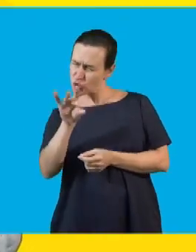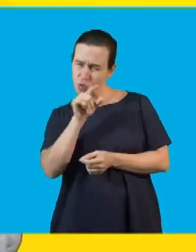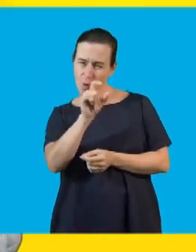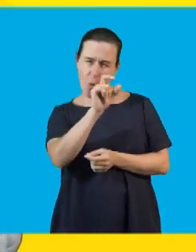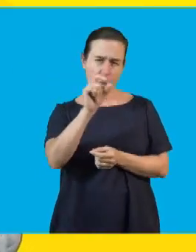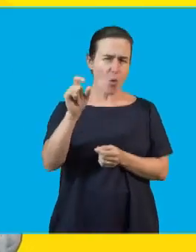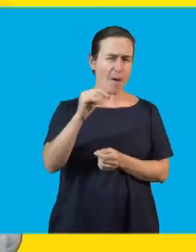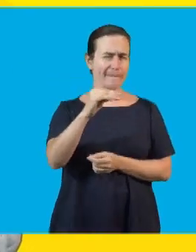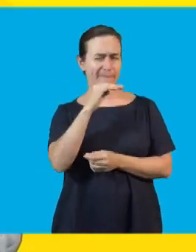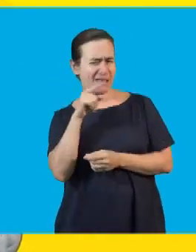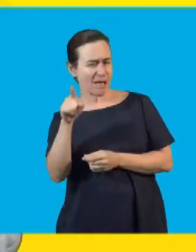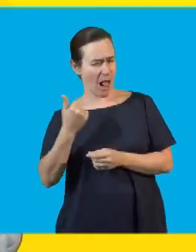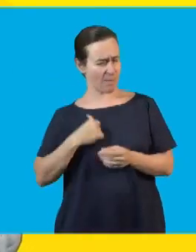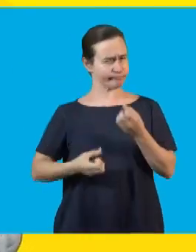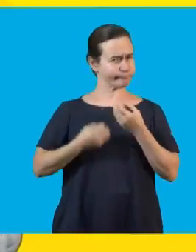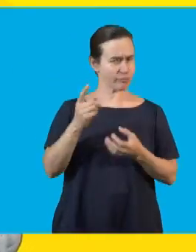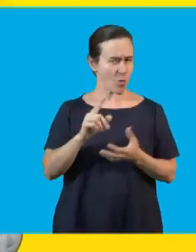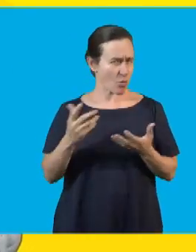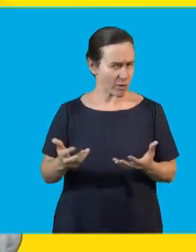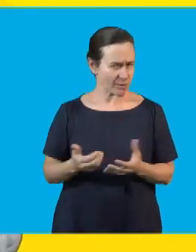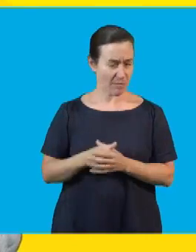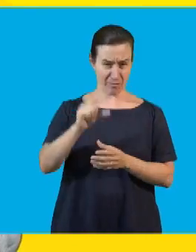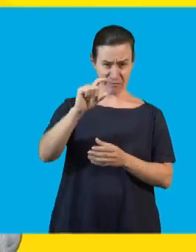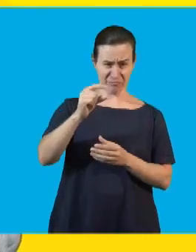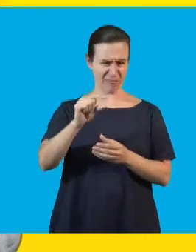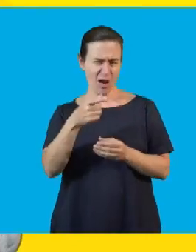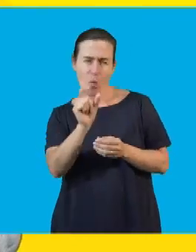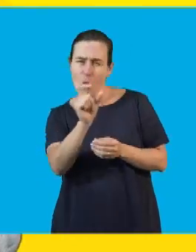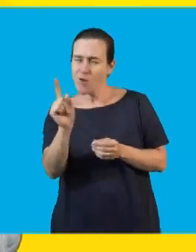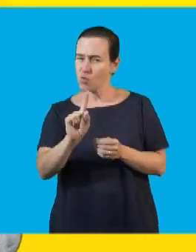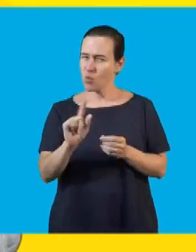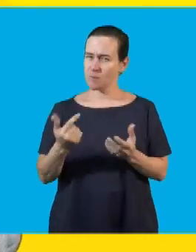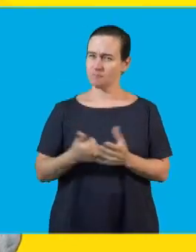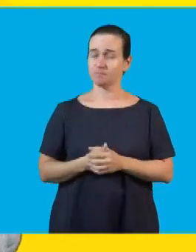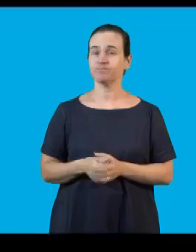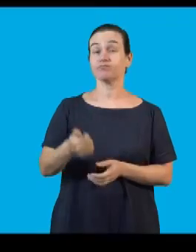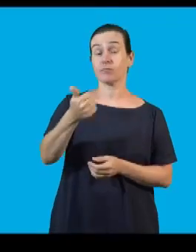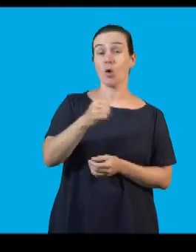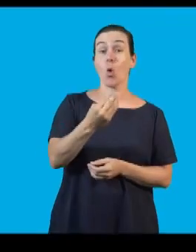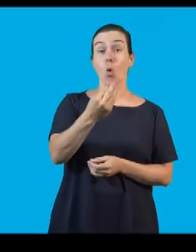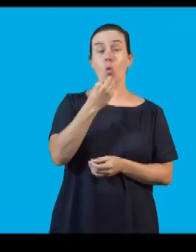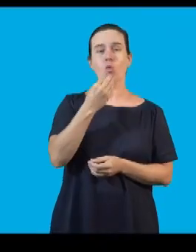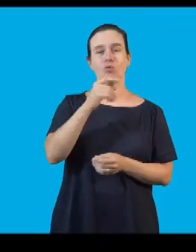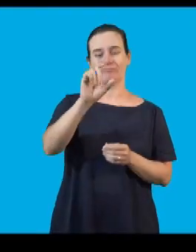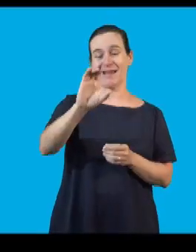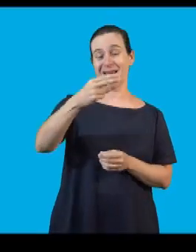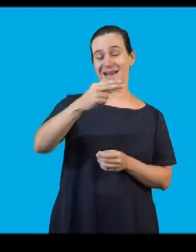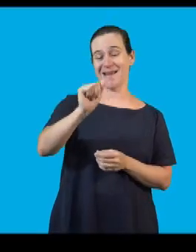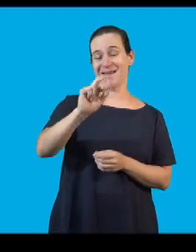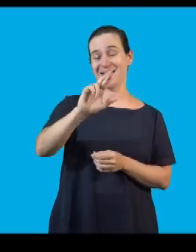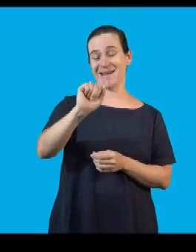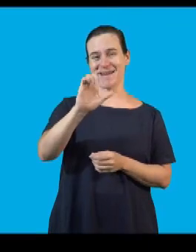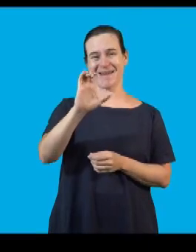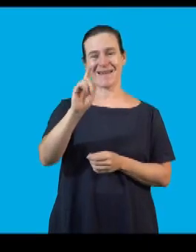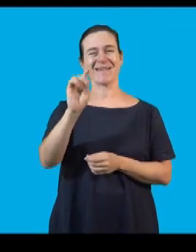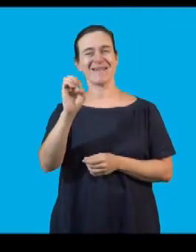conveyed by the way the words are written and printed, all right? And then look at your characters. It's the people that you